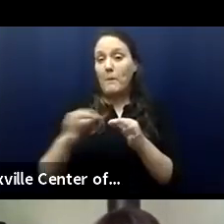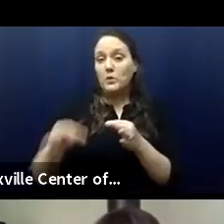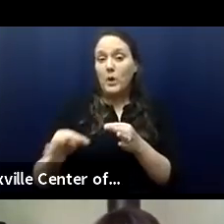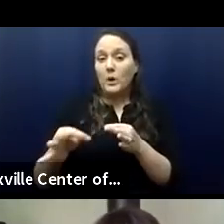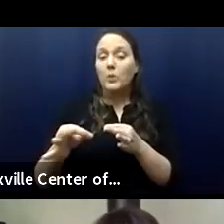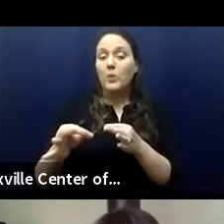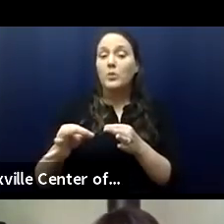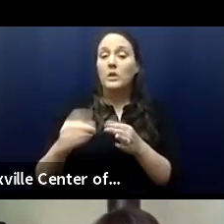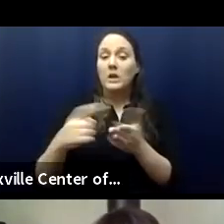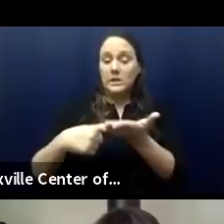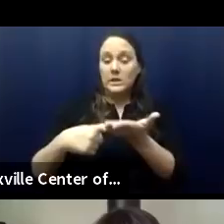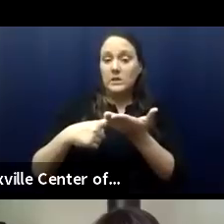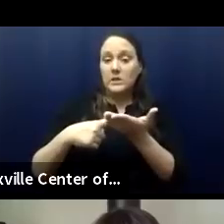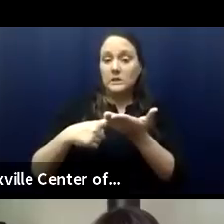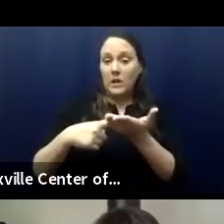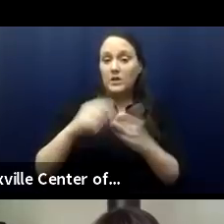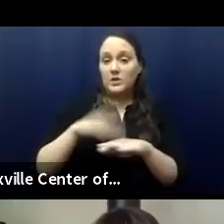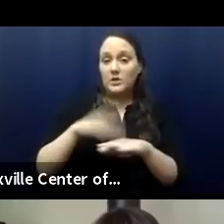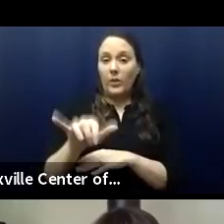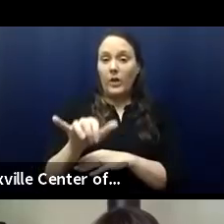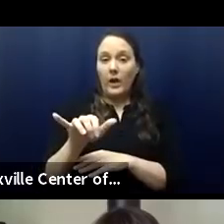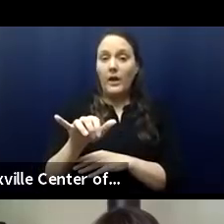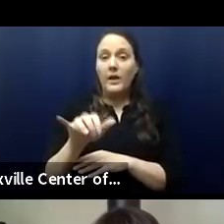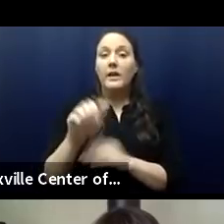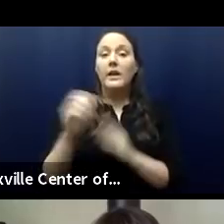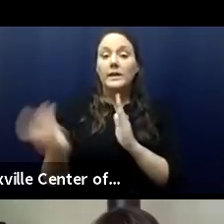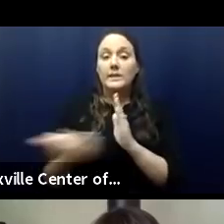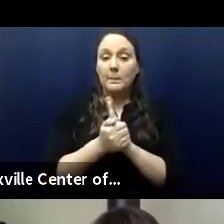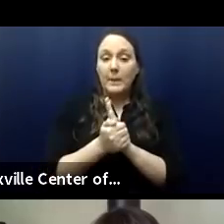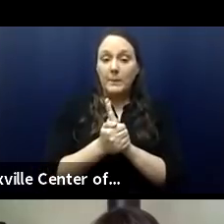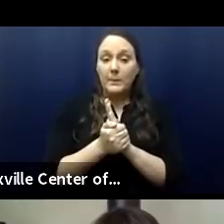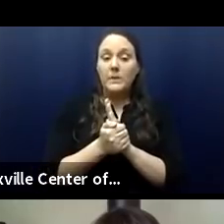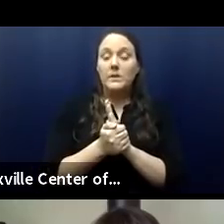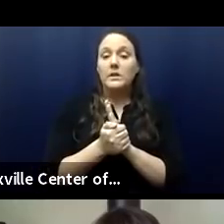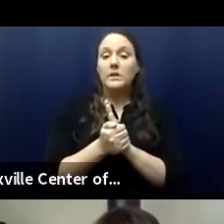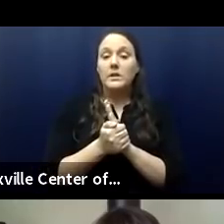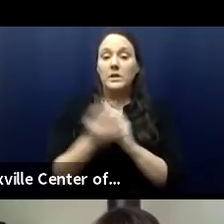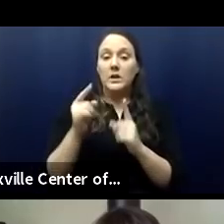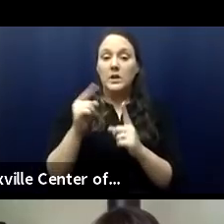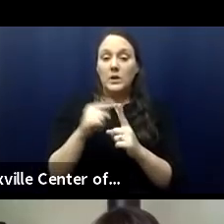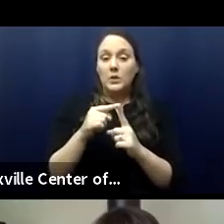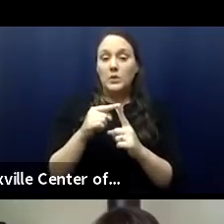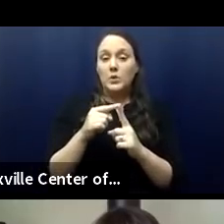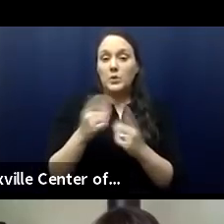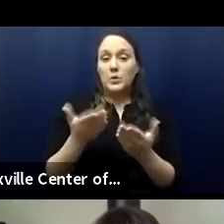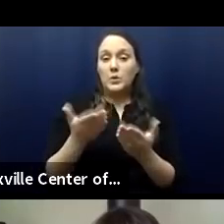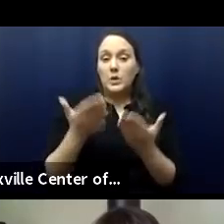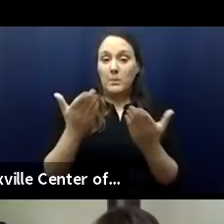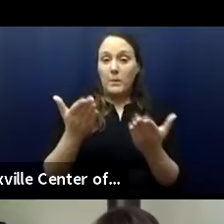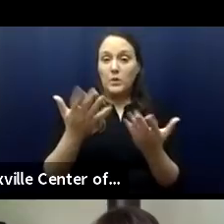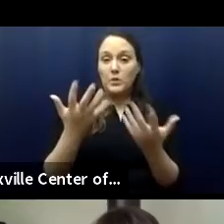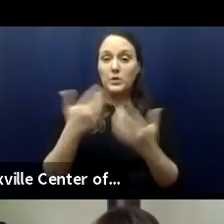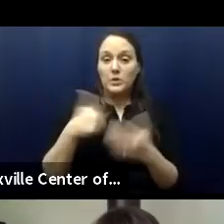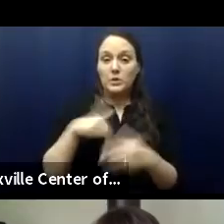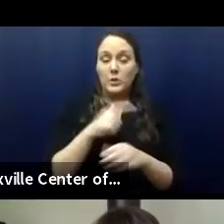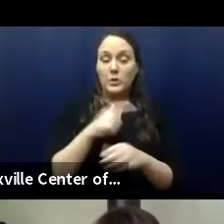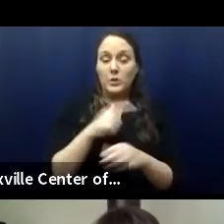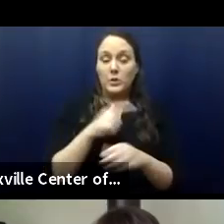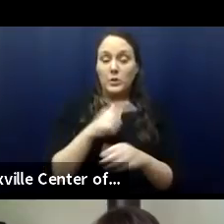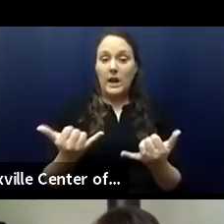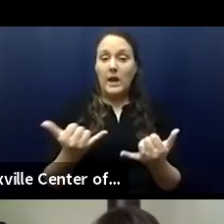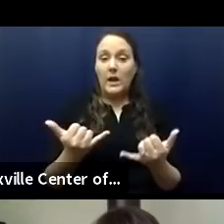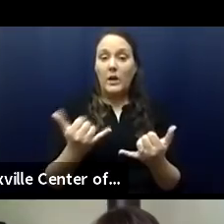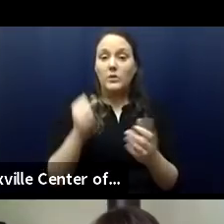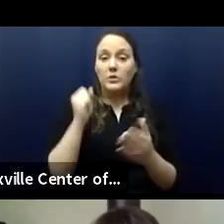discussion on that as an amendment to the motion that we have before us to approve the